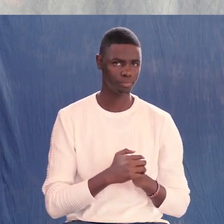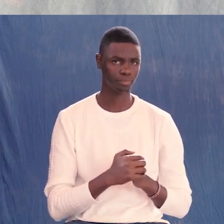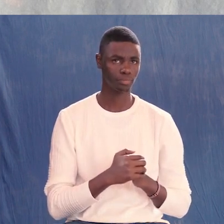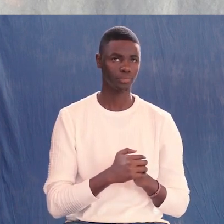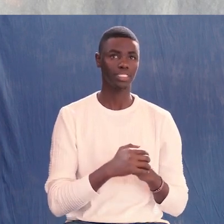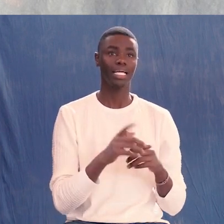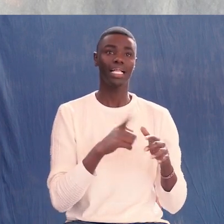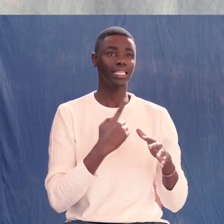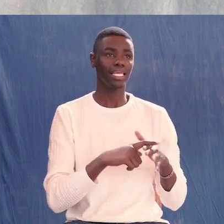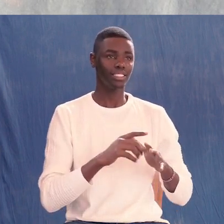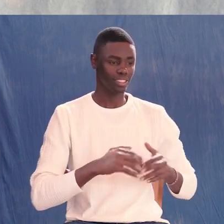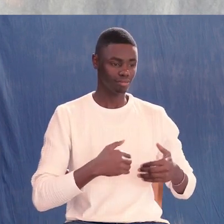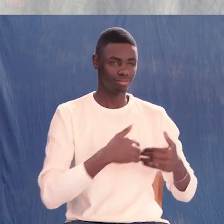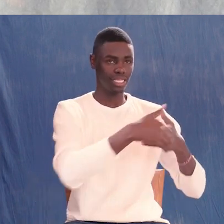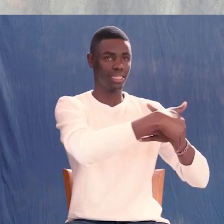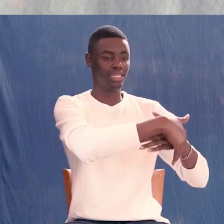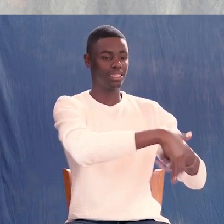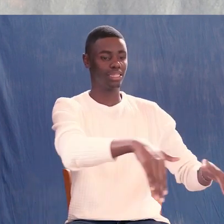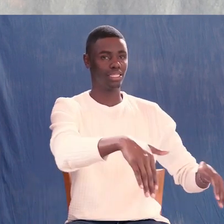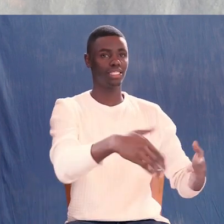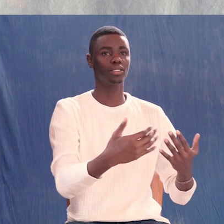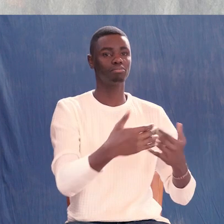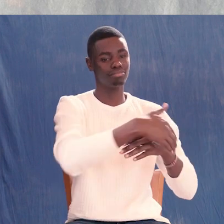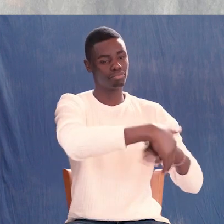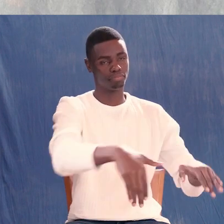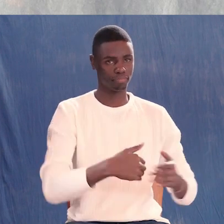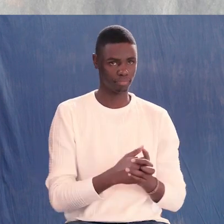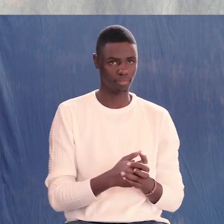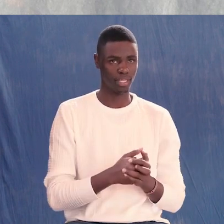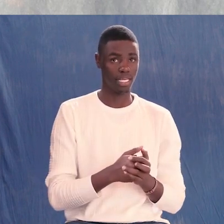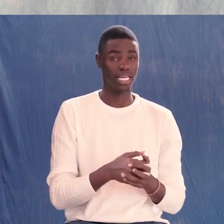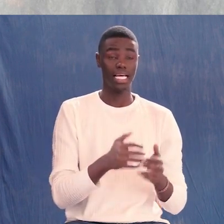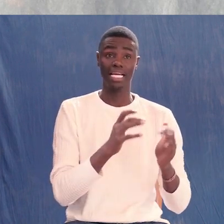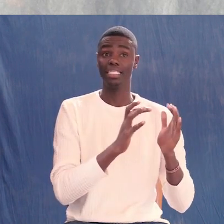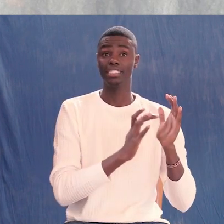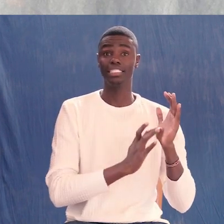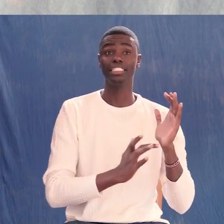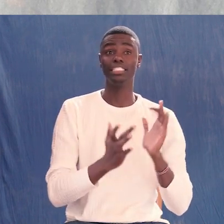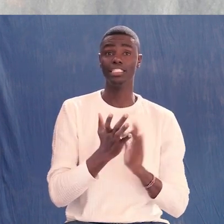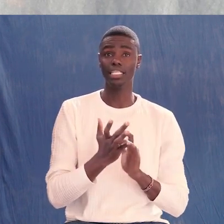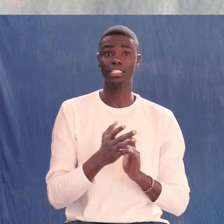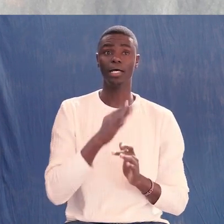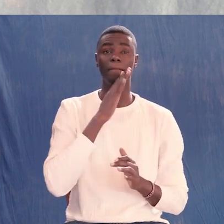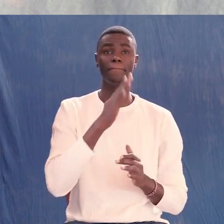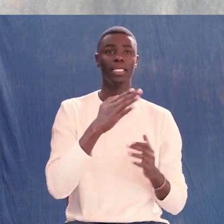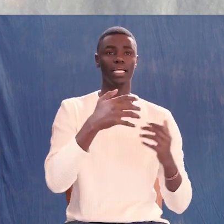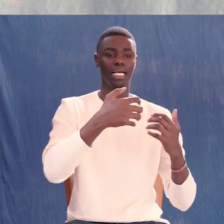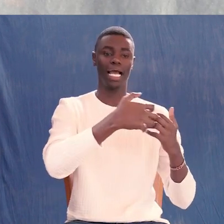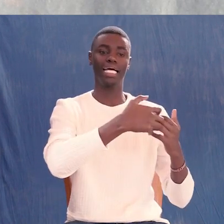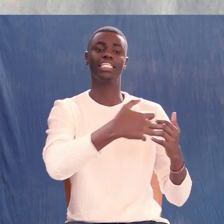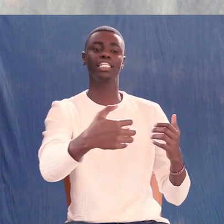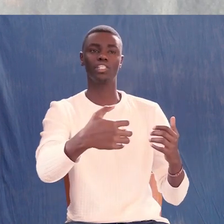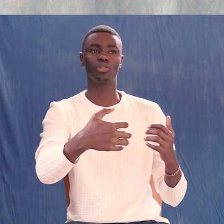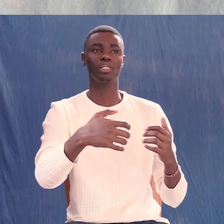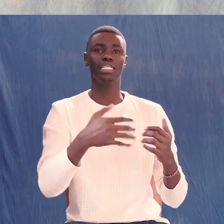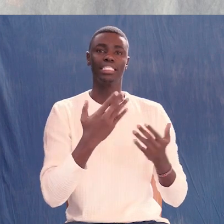treat them as a Gentile or tax collector. And you might think, is this Jesus being a segregationist? Is he